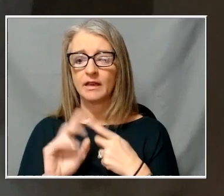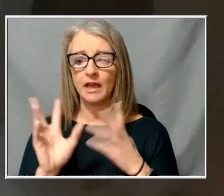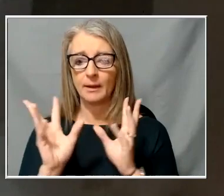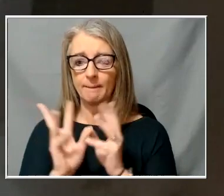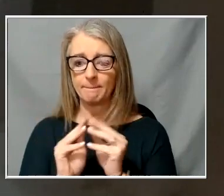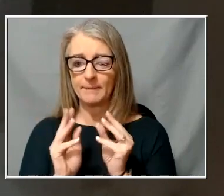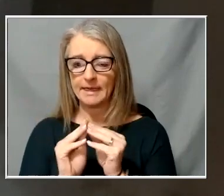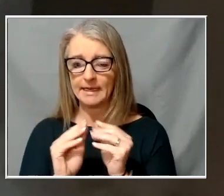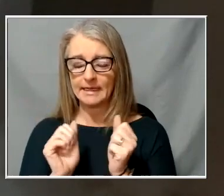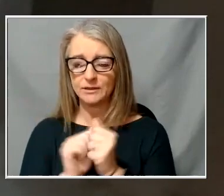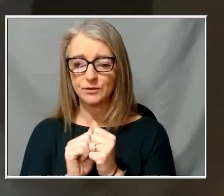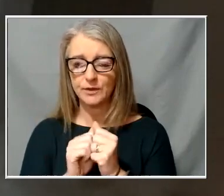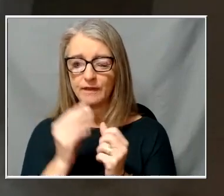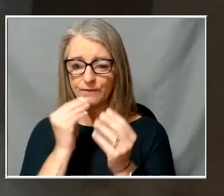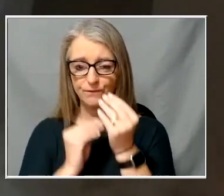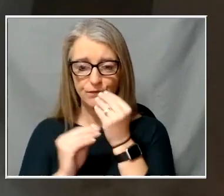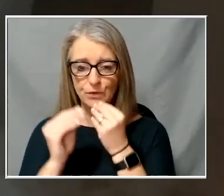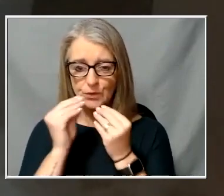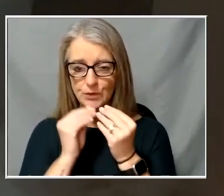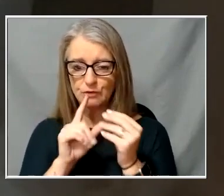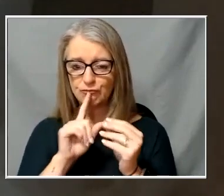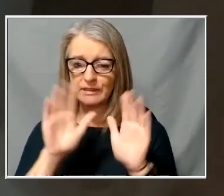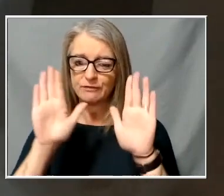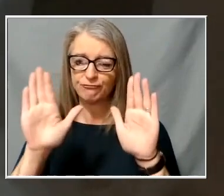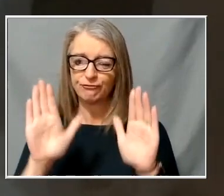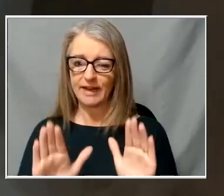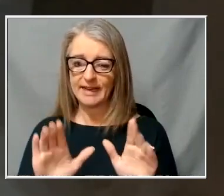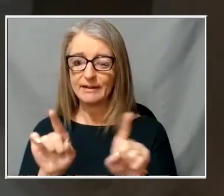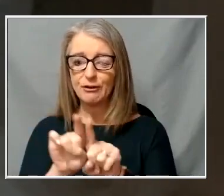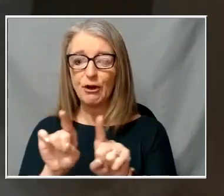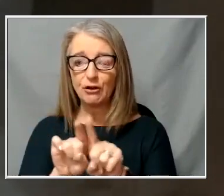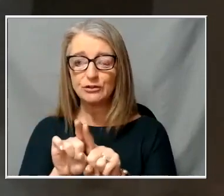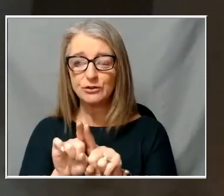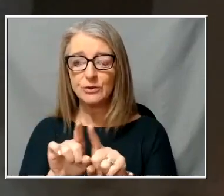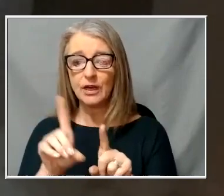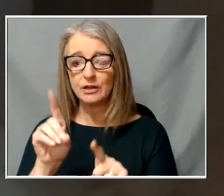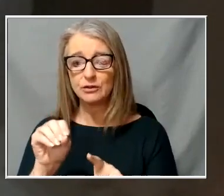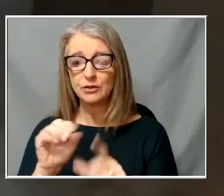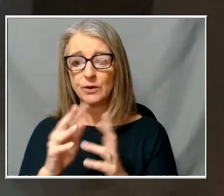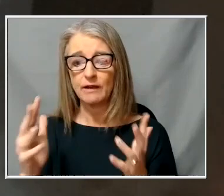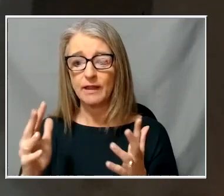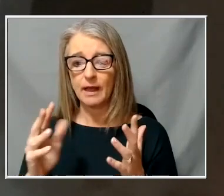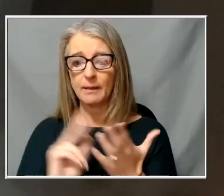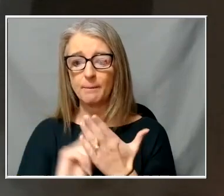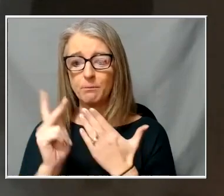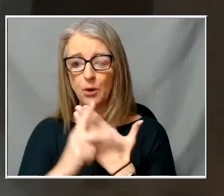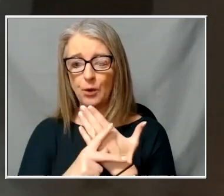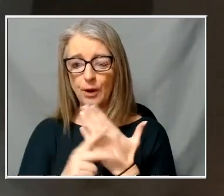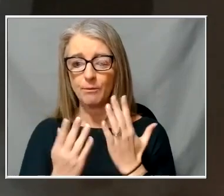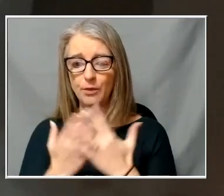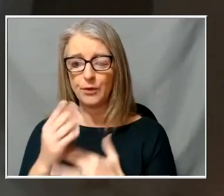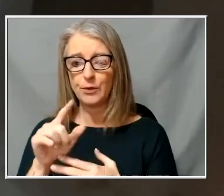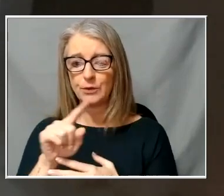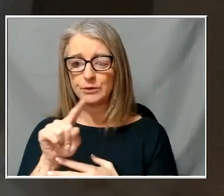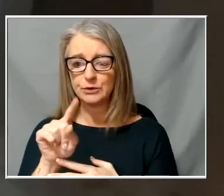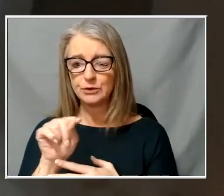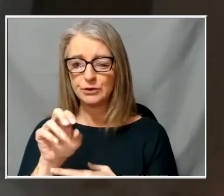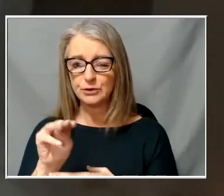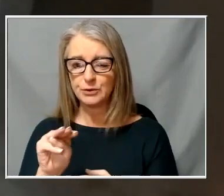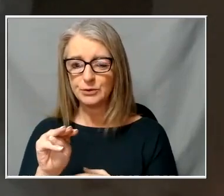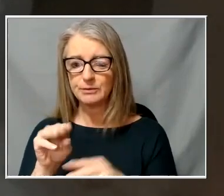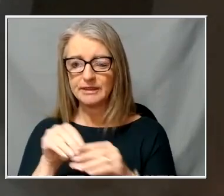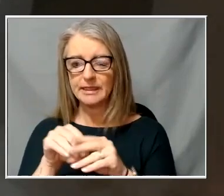with all of the food, which is great. And I do a lot of the programs through Zoom and in